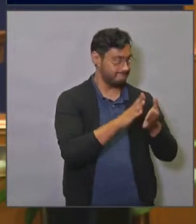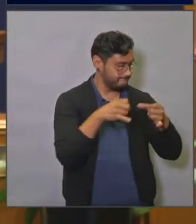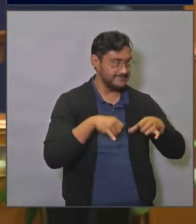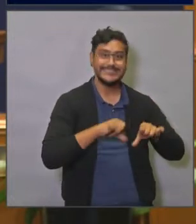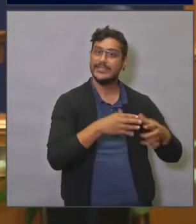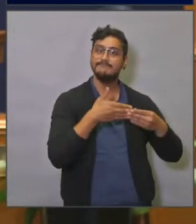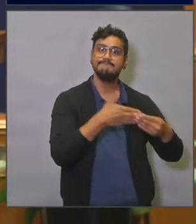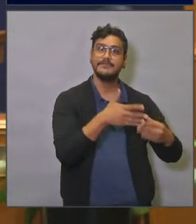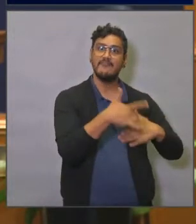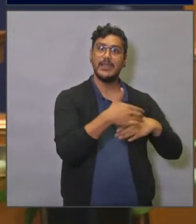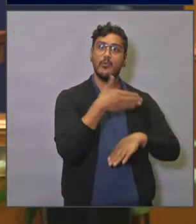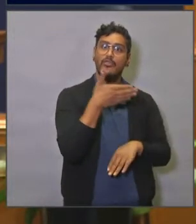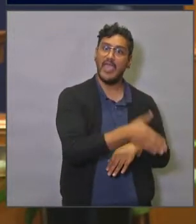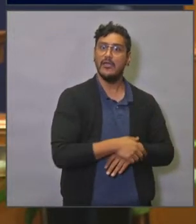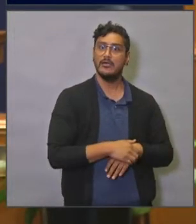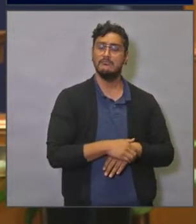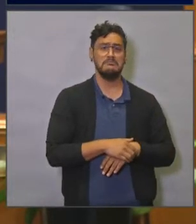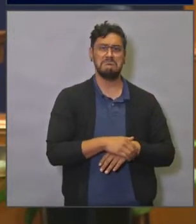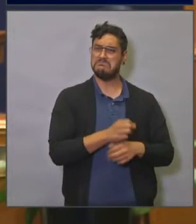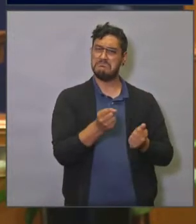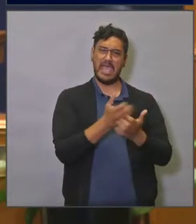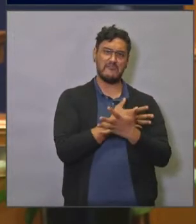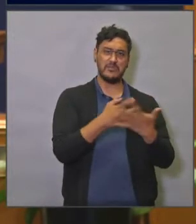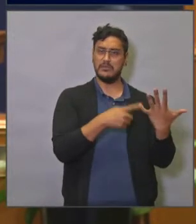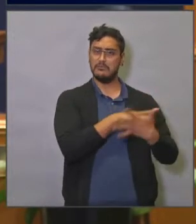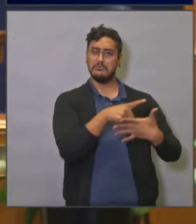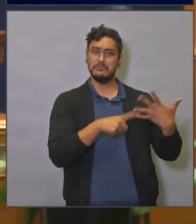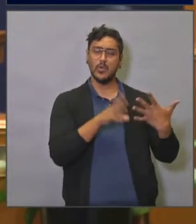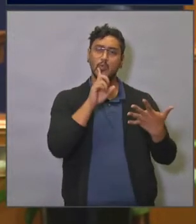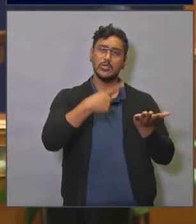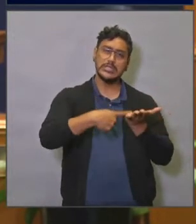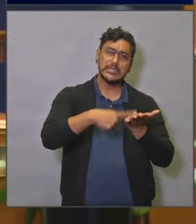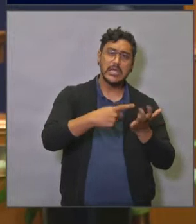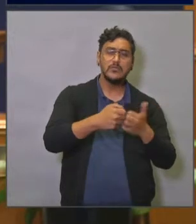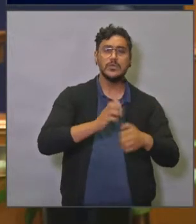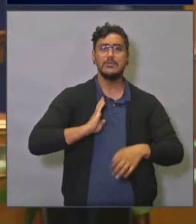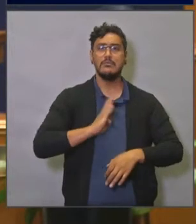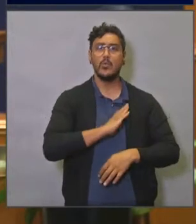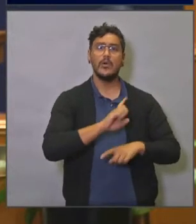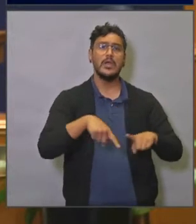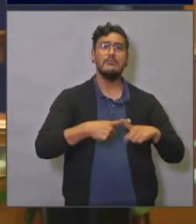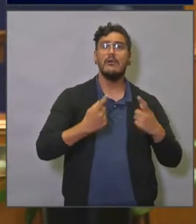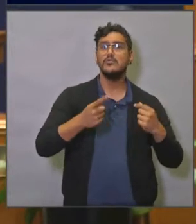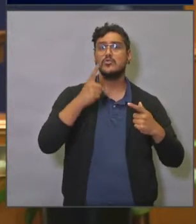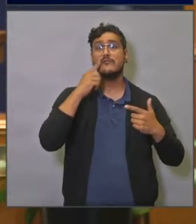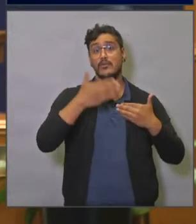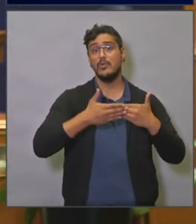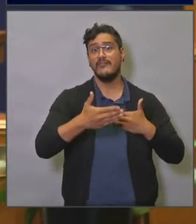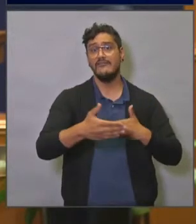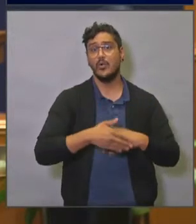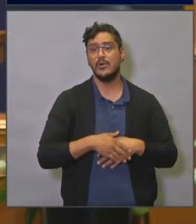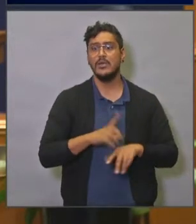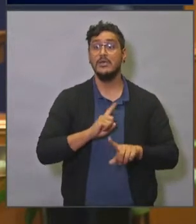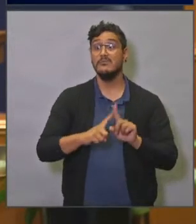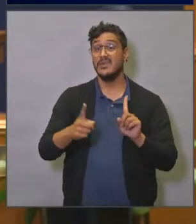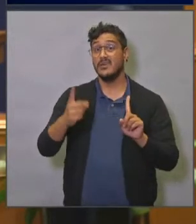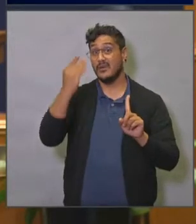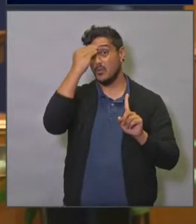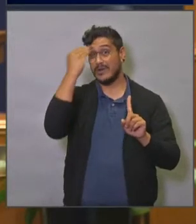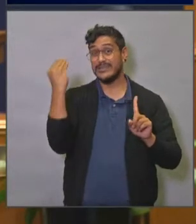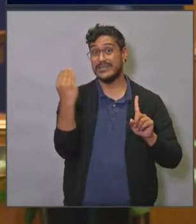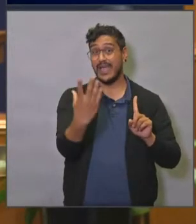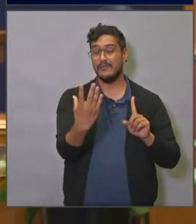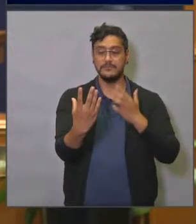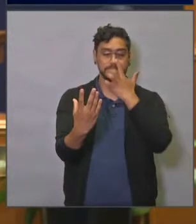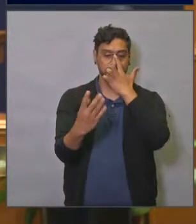be discussed with our board as we think about where we are with cases and what we will need to do moving forward. But in general, what I will say that when